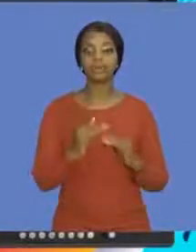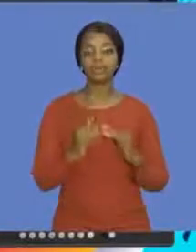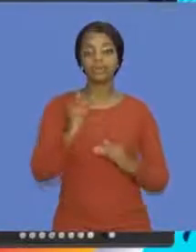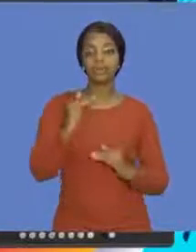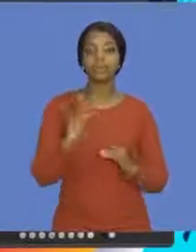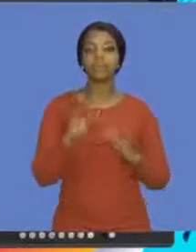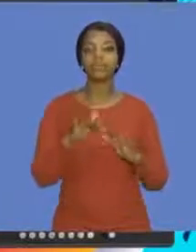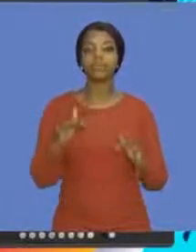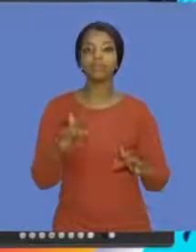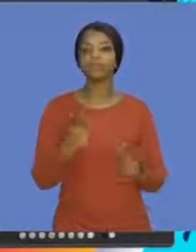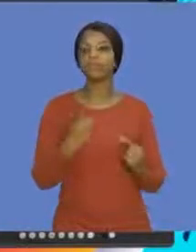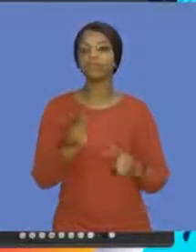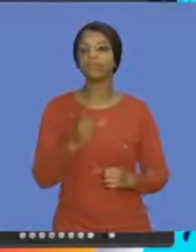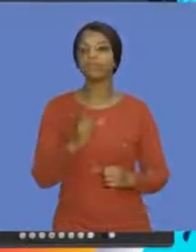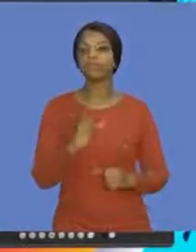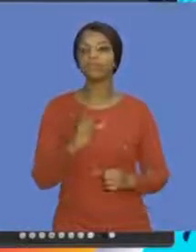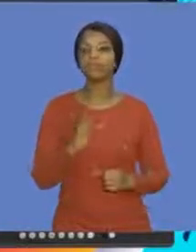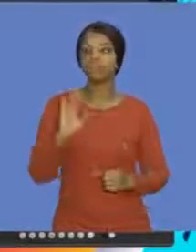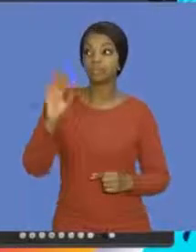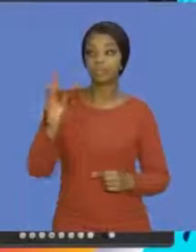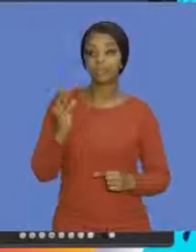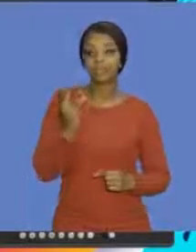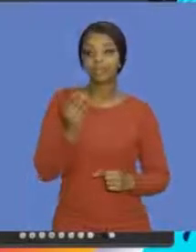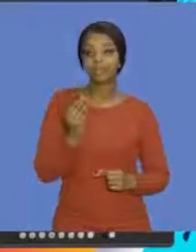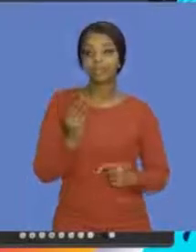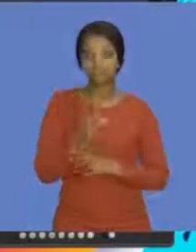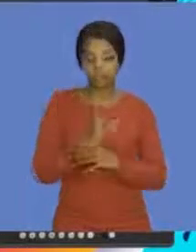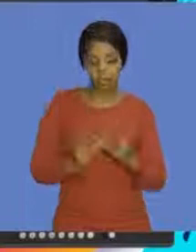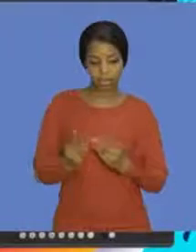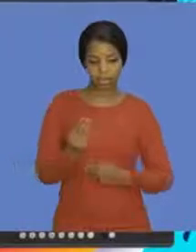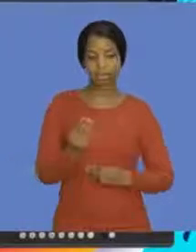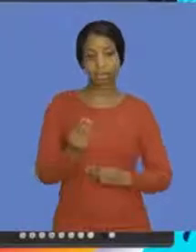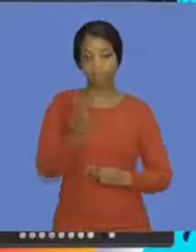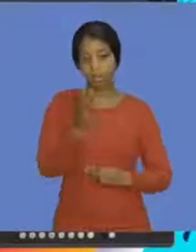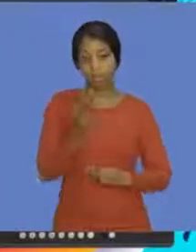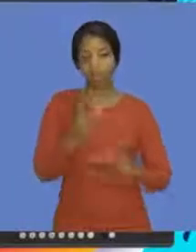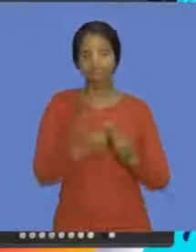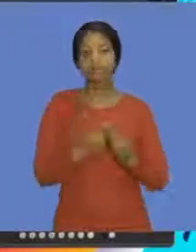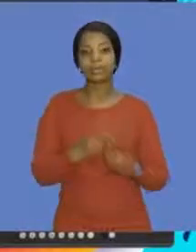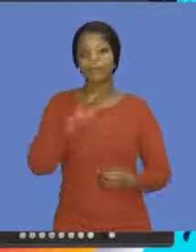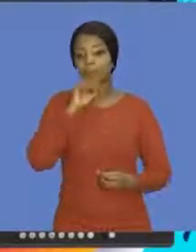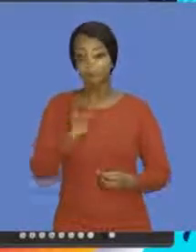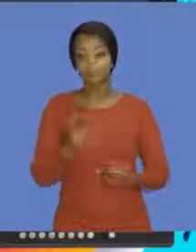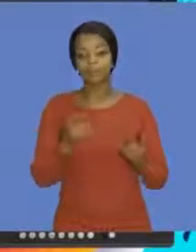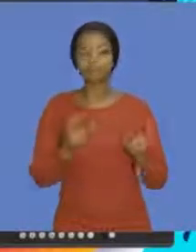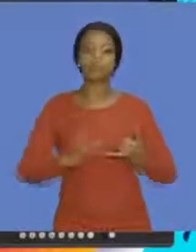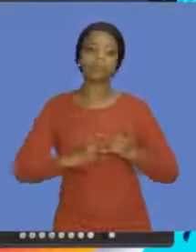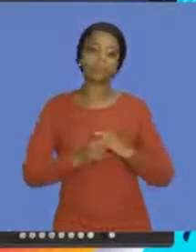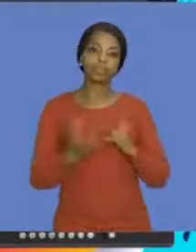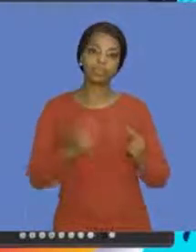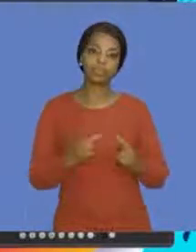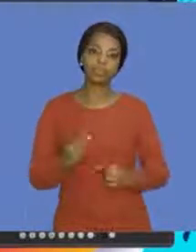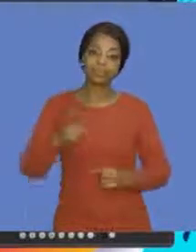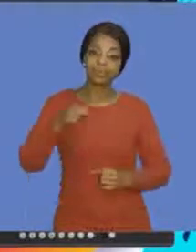at a very high amount, people will not be exchanging their currencies and all of that. So that's what we are